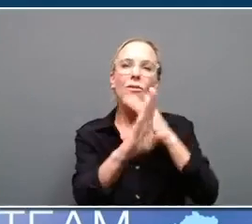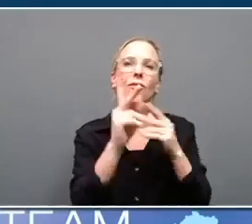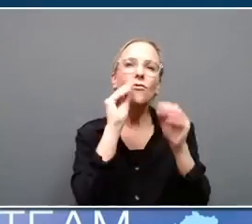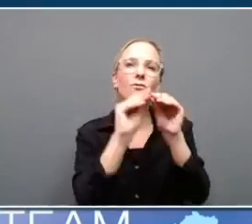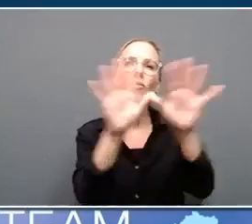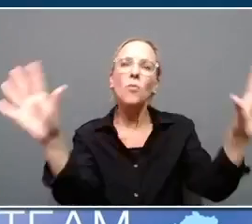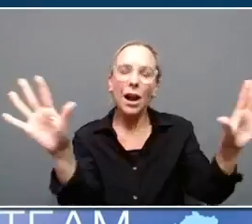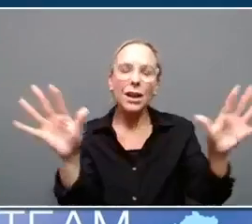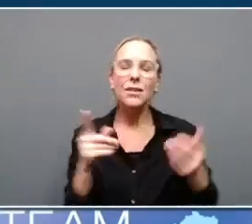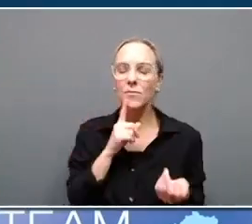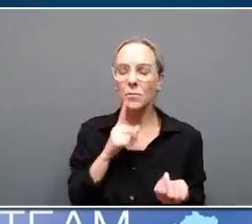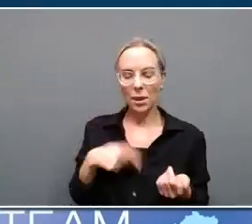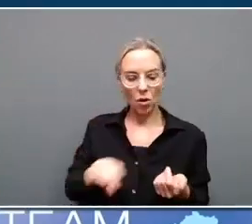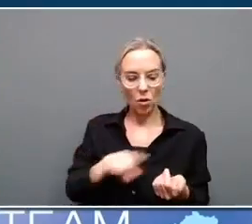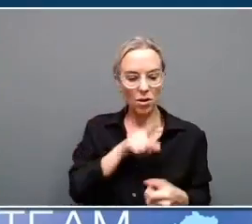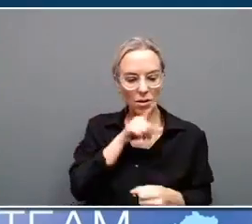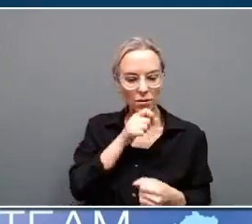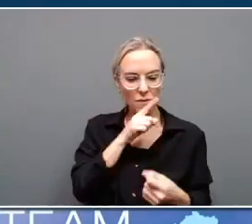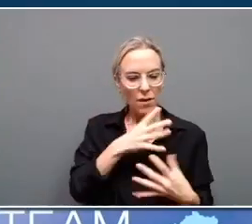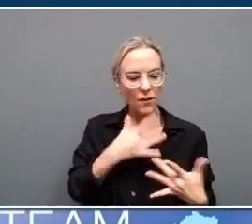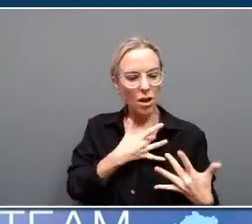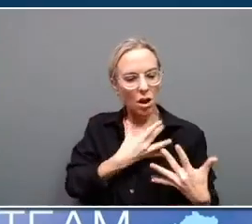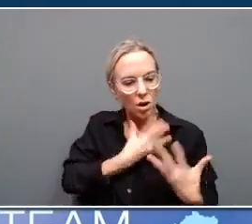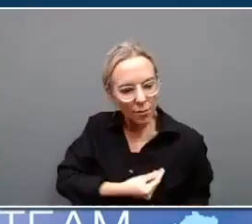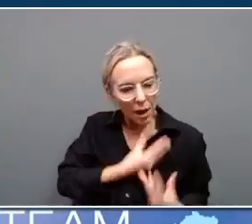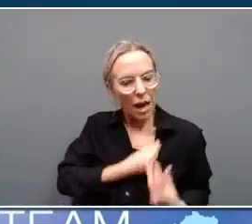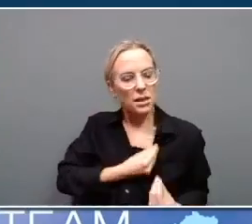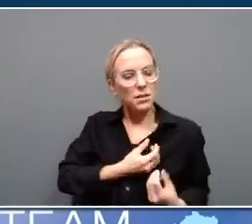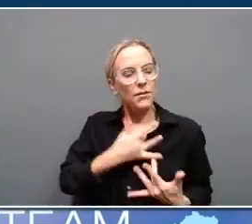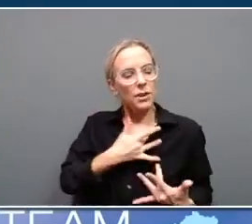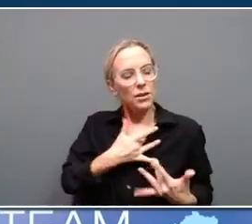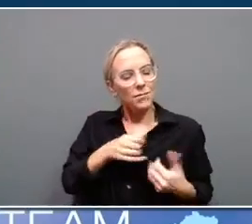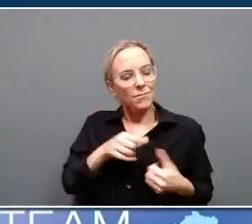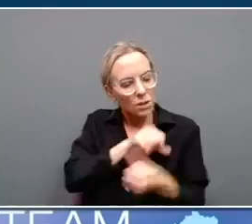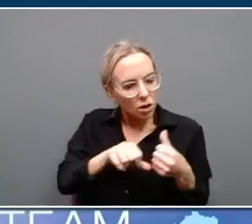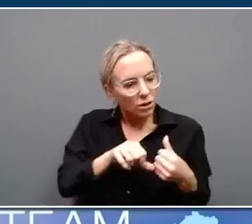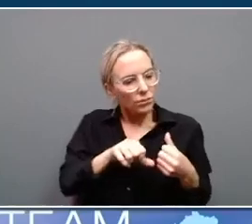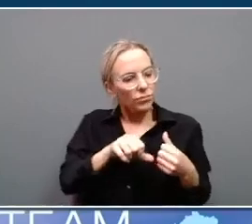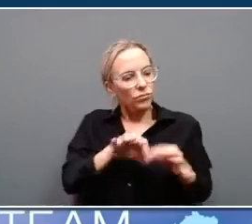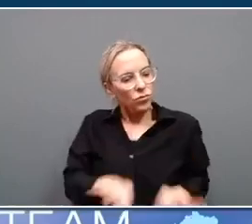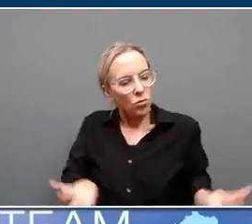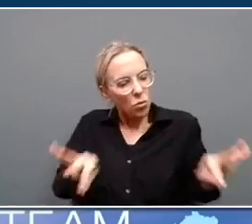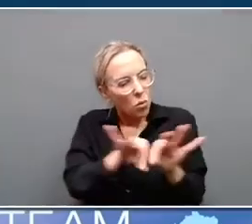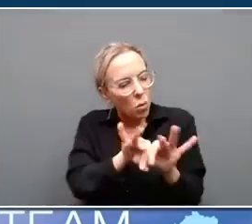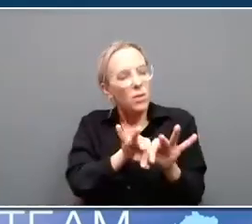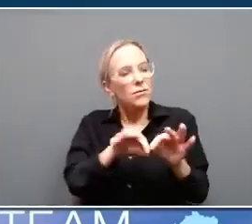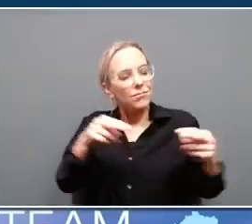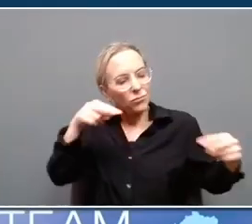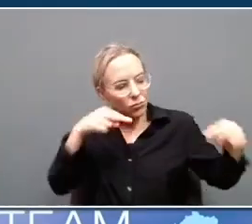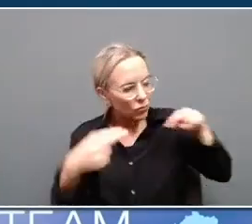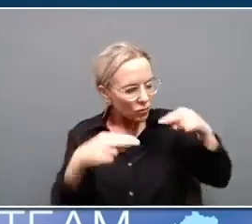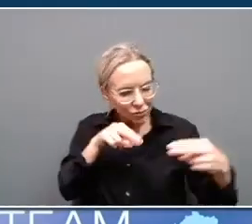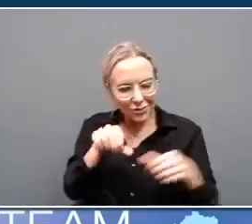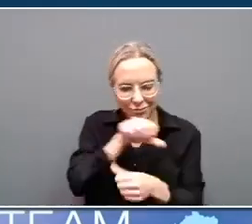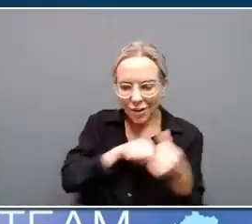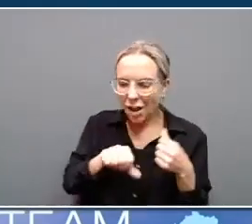love, compassion, and empathy for one another, and that is exactly how we must approach the next 4